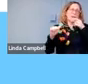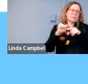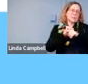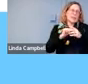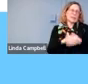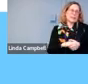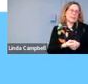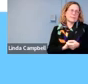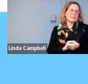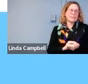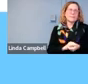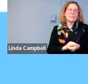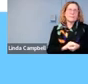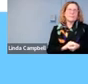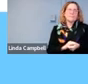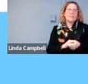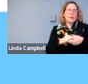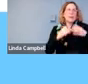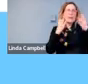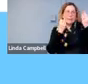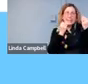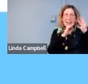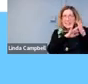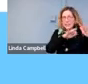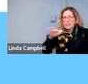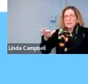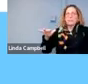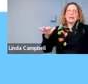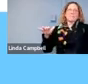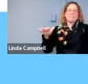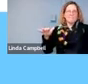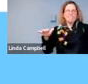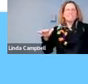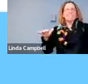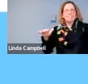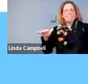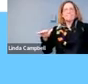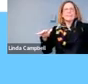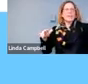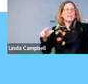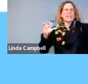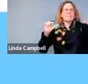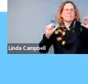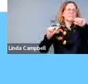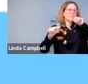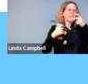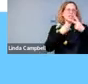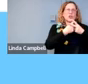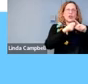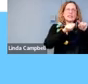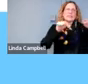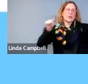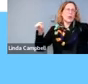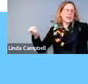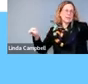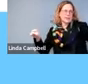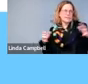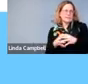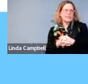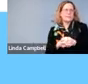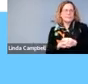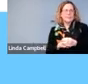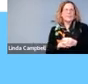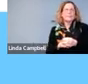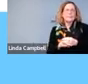We have no biosecurity best practices. We have data, but it's scattered.